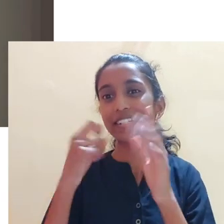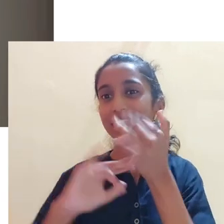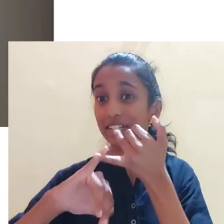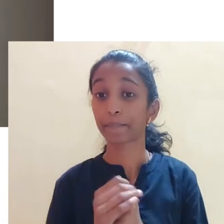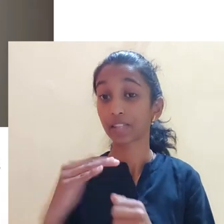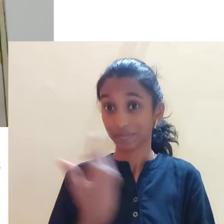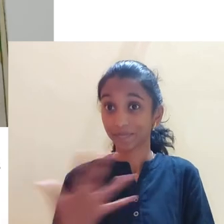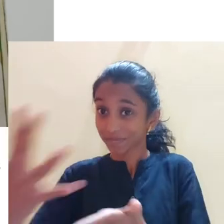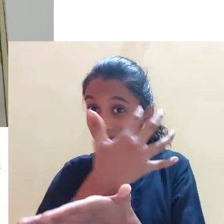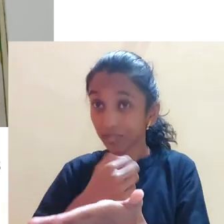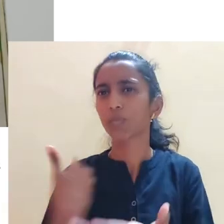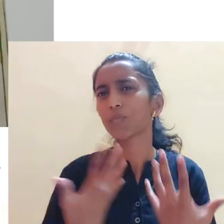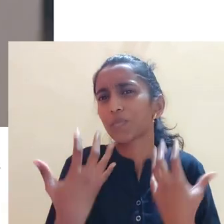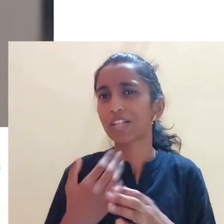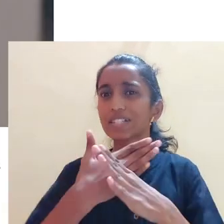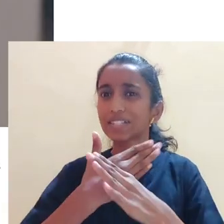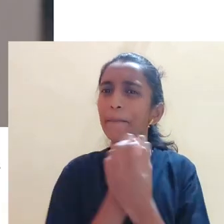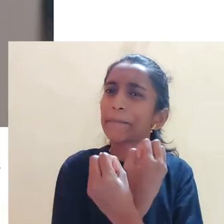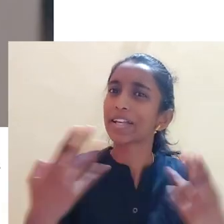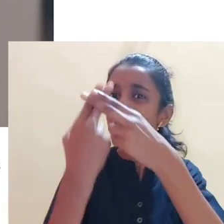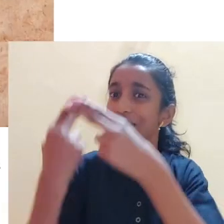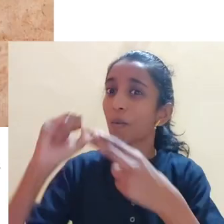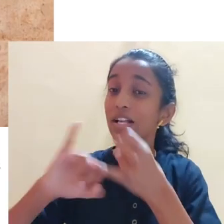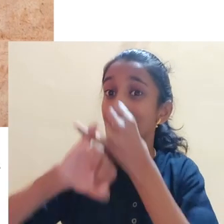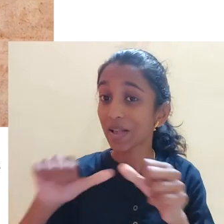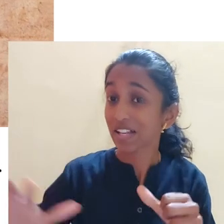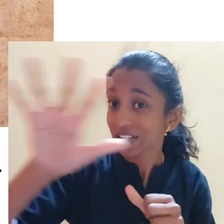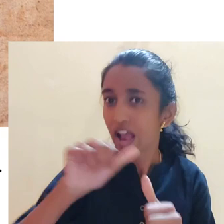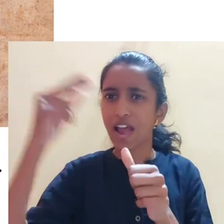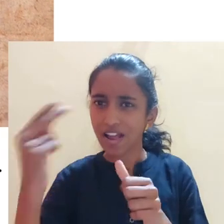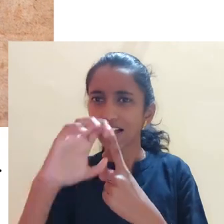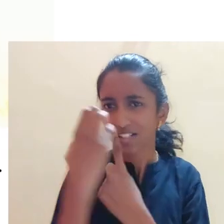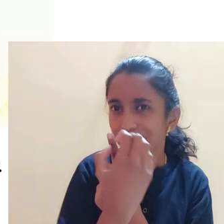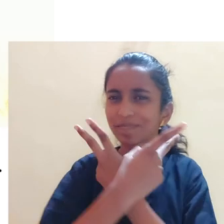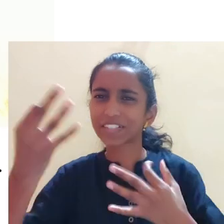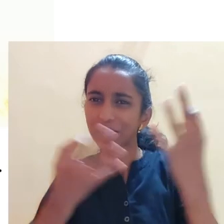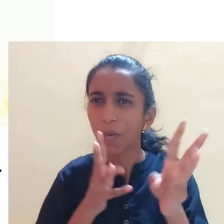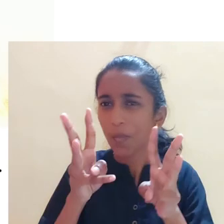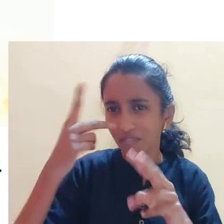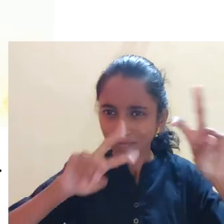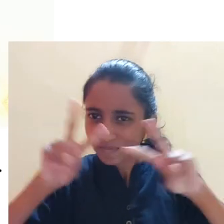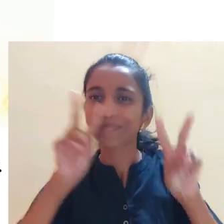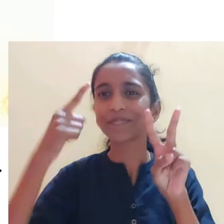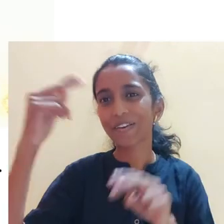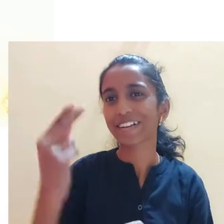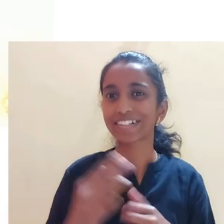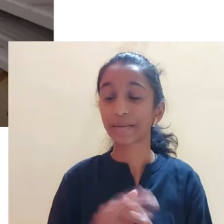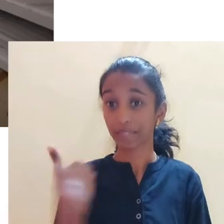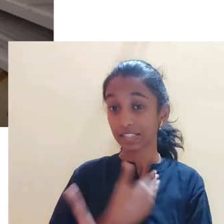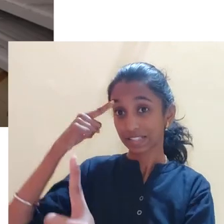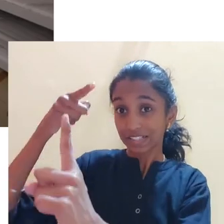traditions. With our collection, we want to share the many stories of South Asian art and culture and explore new ways of looking at